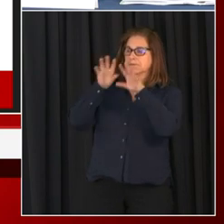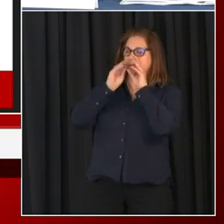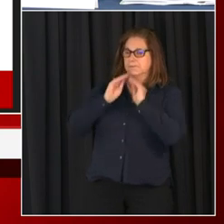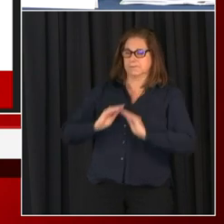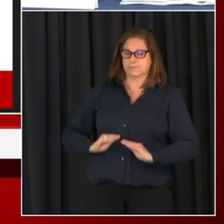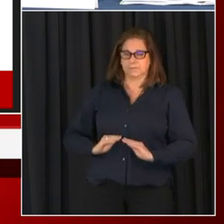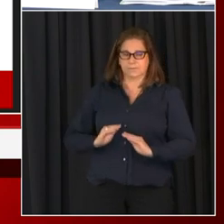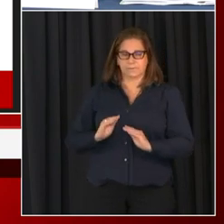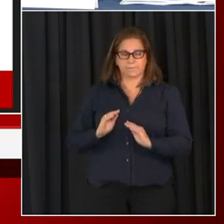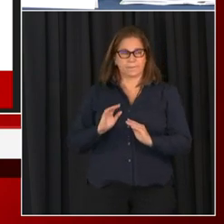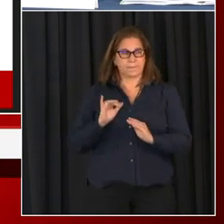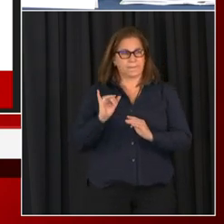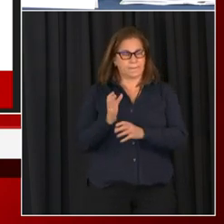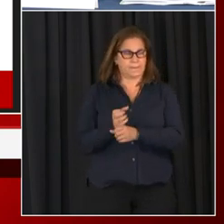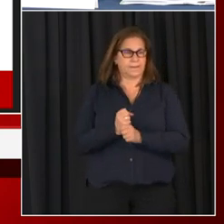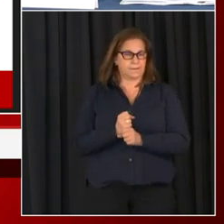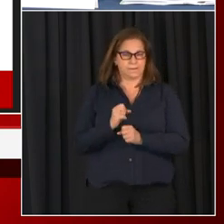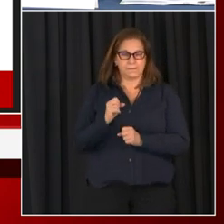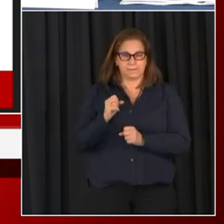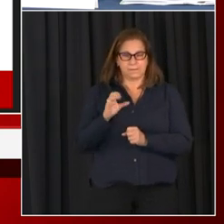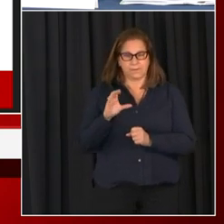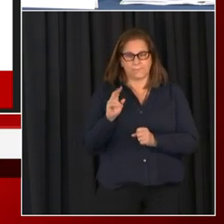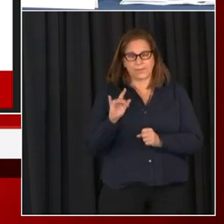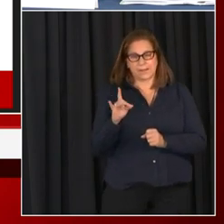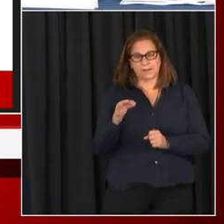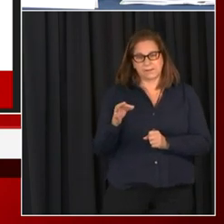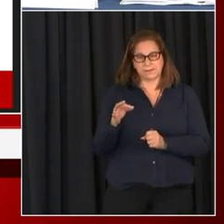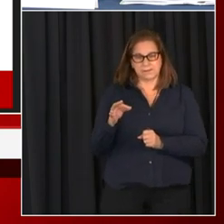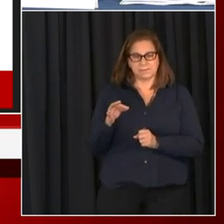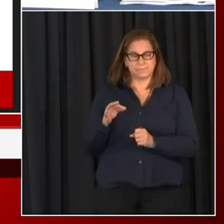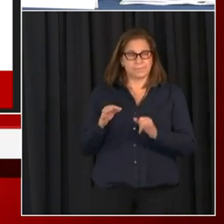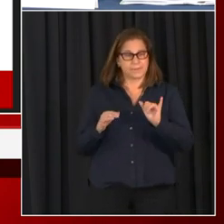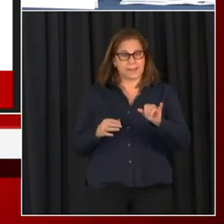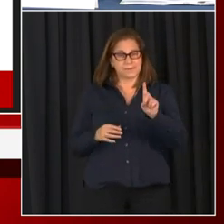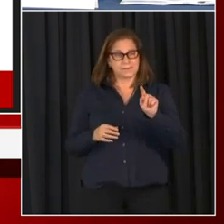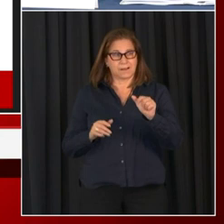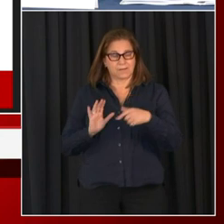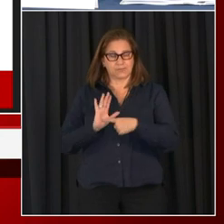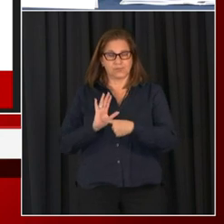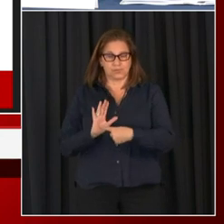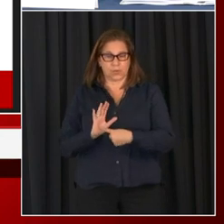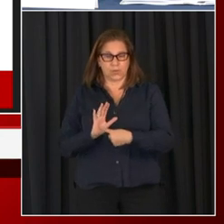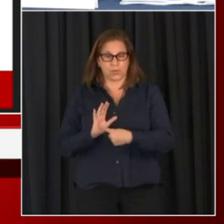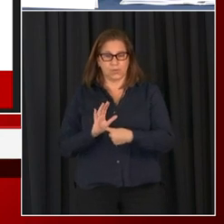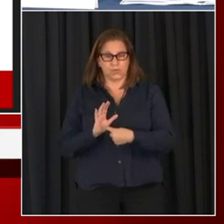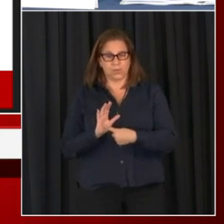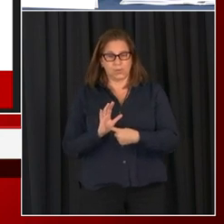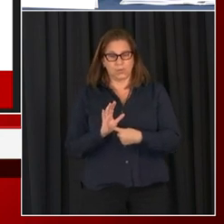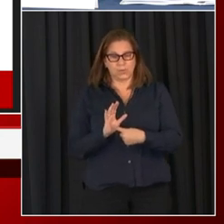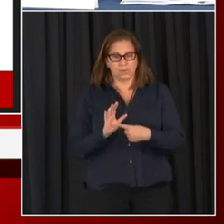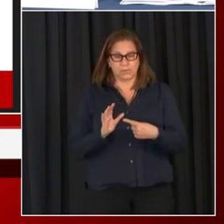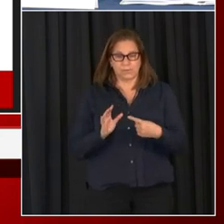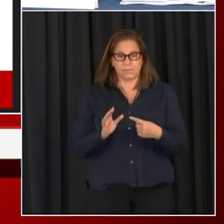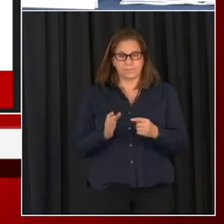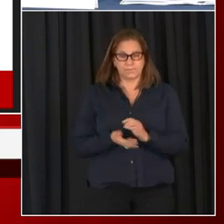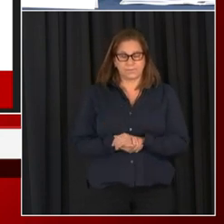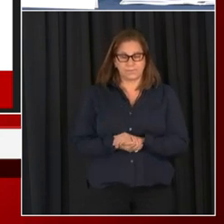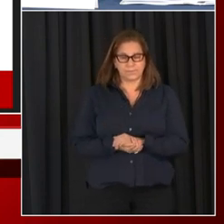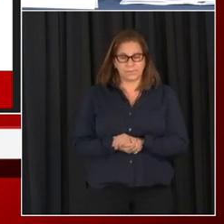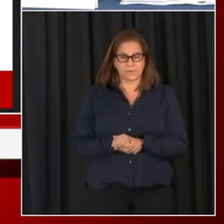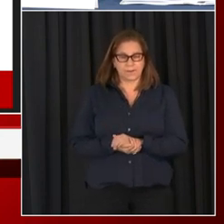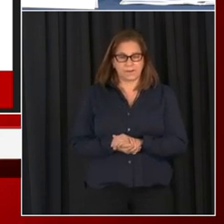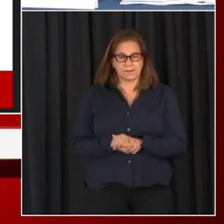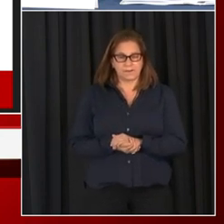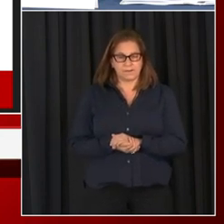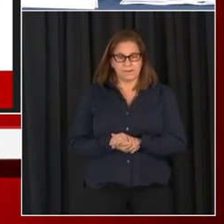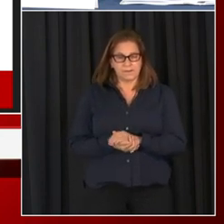data that we are demonstrating to you, and this is important because we want to be able to highlight what